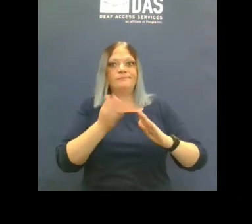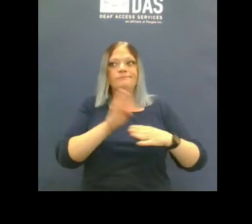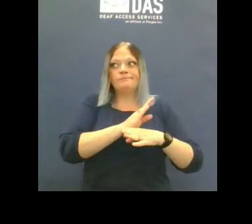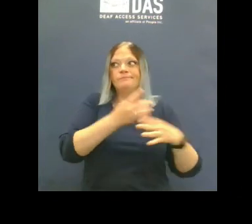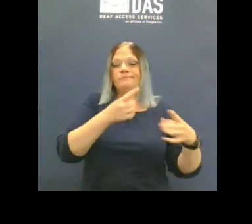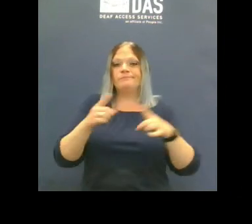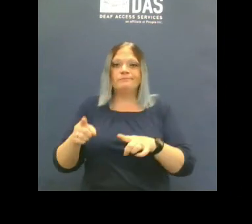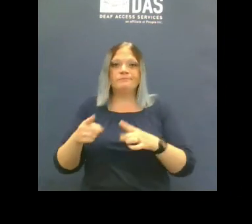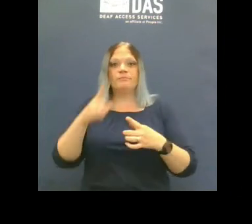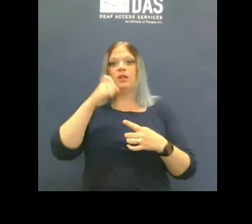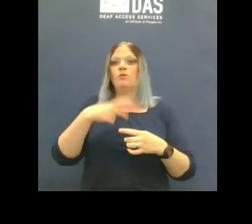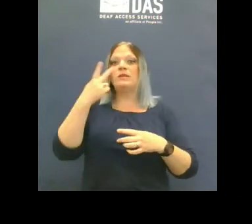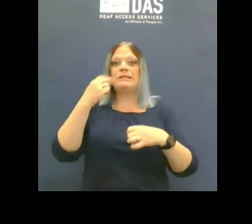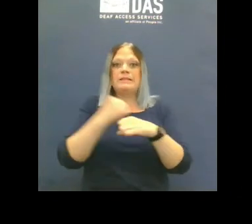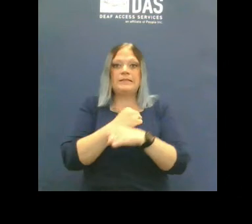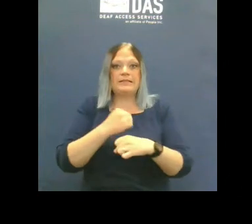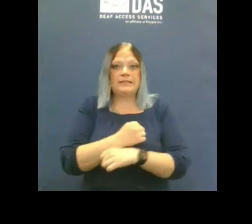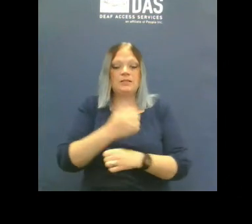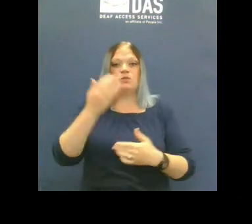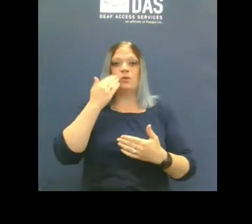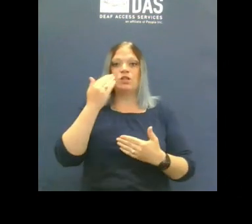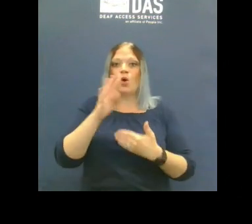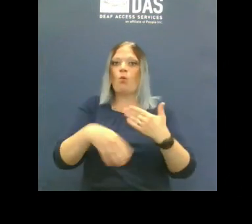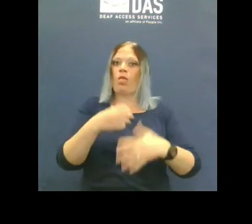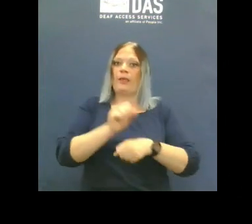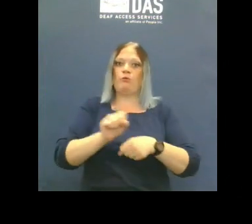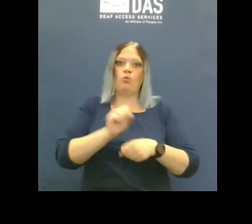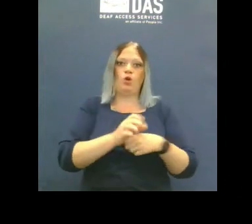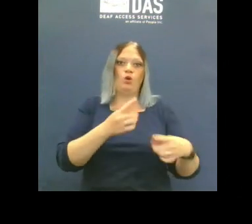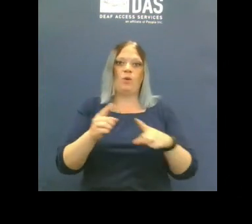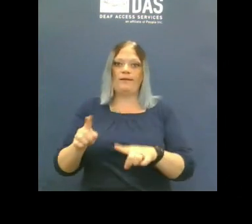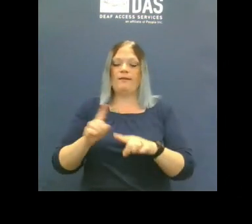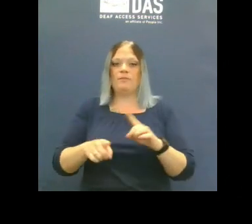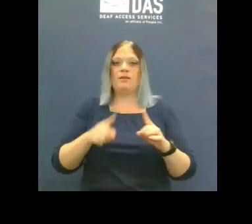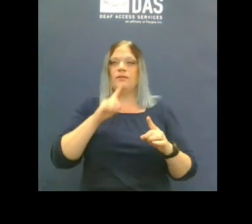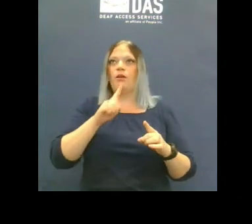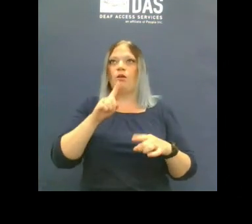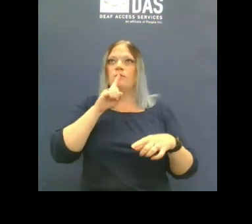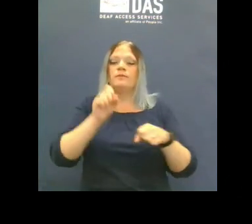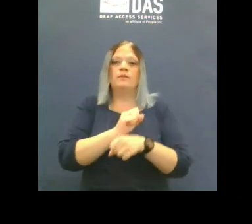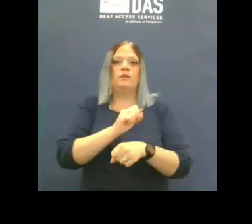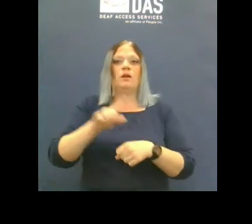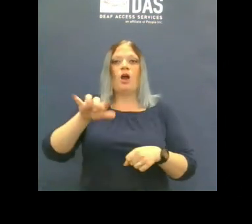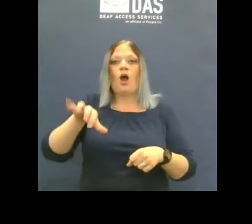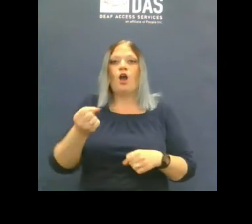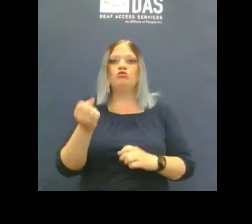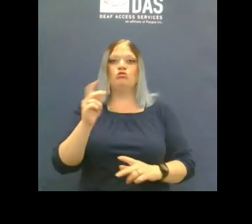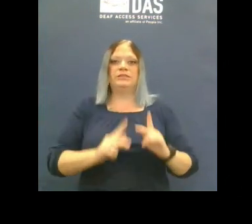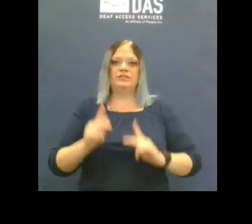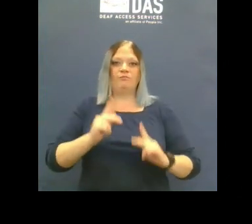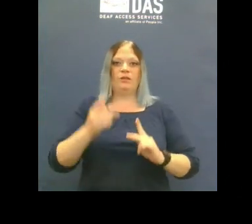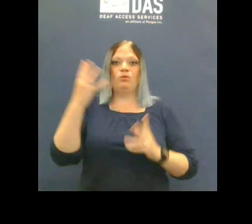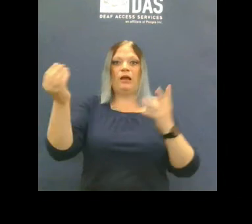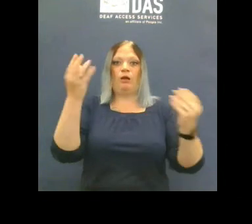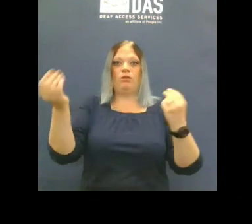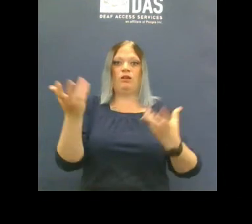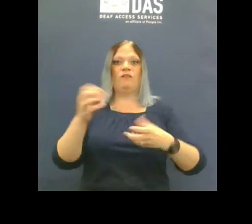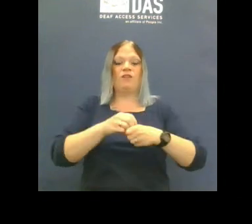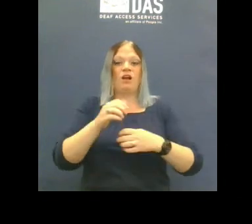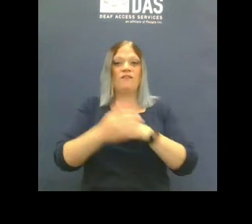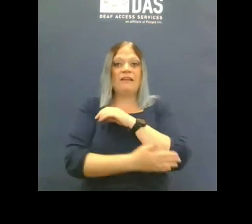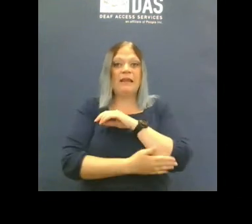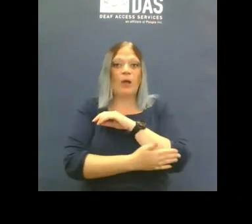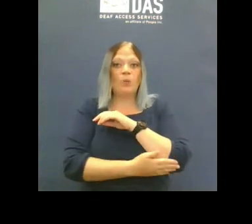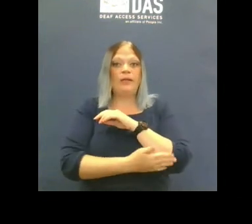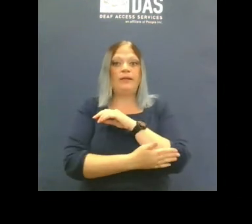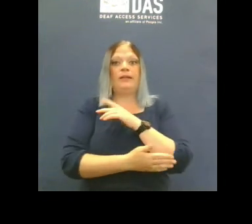we see the statistics, we know of all the work that's going on, but there are literally hundreds of individuals out there, part of the county,